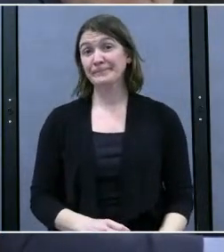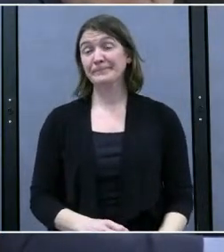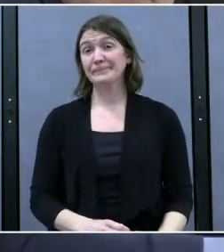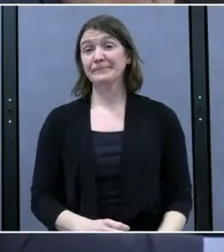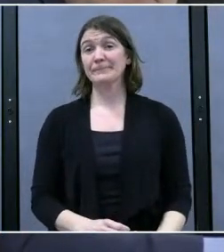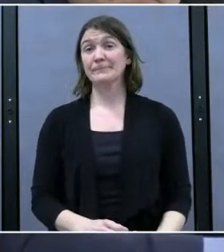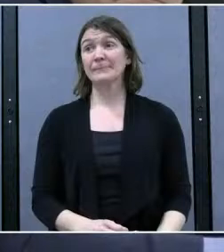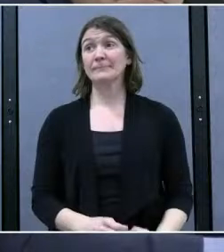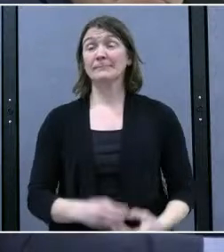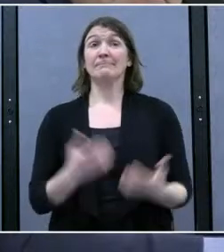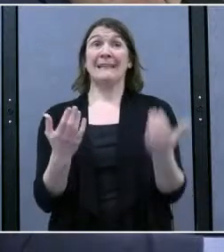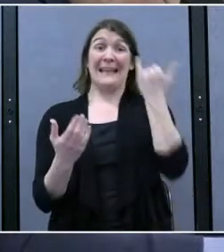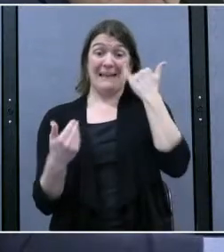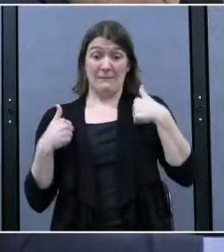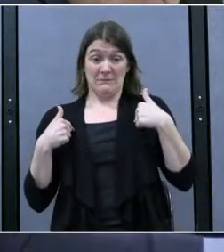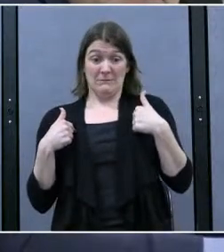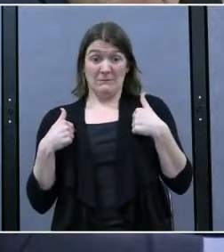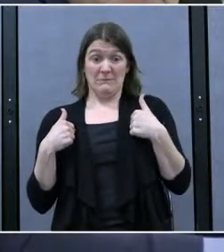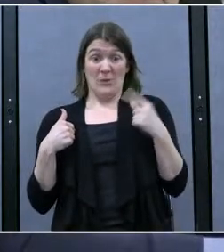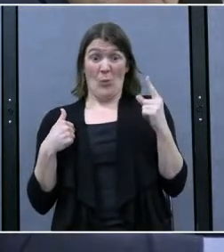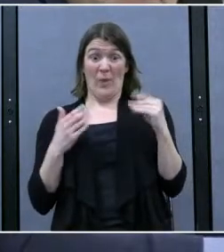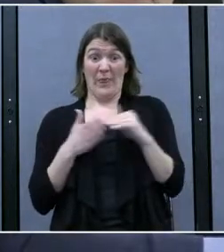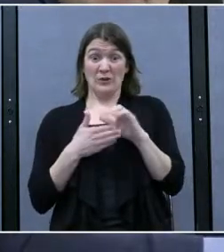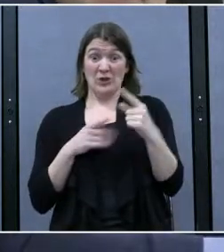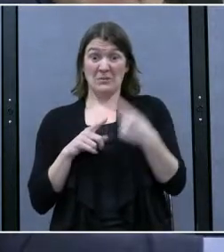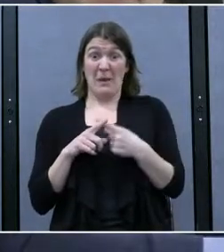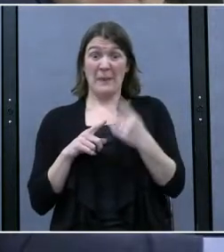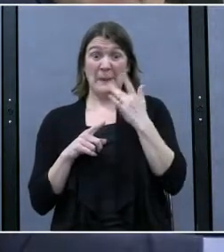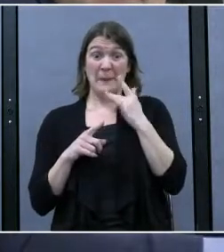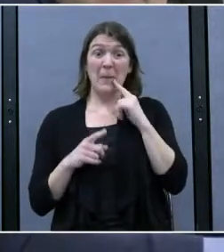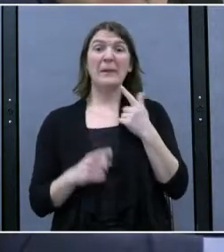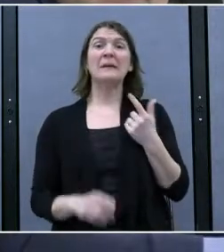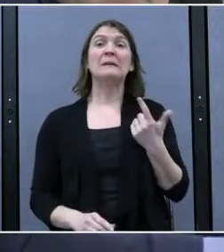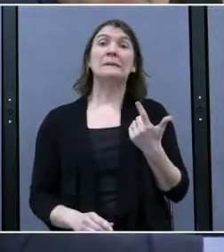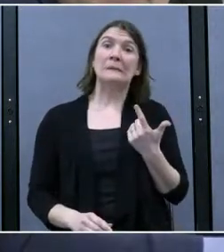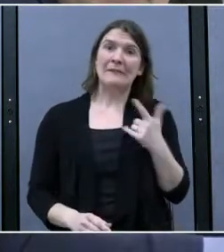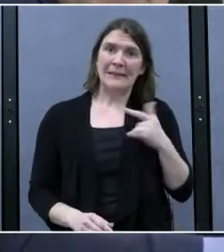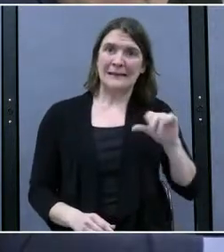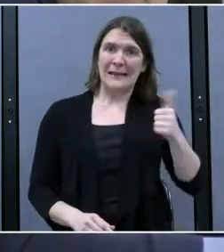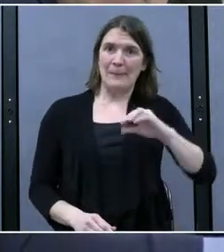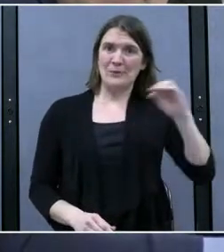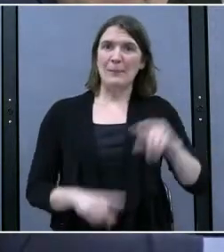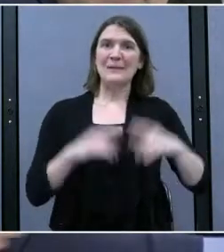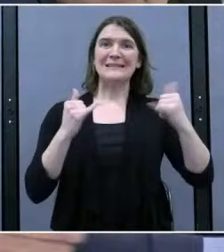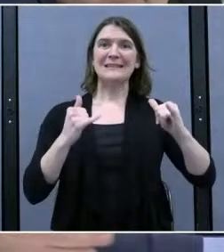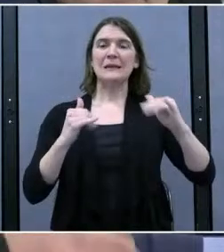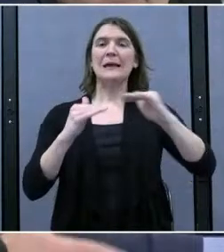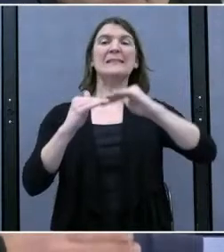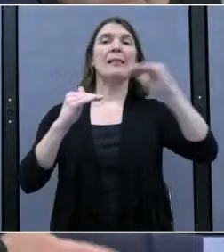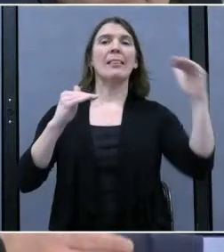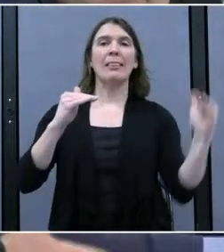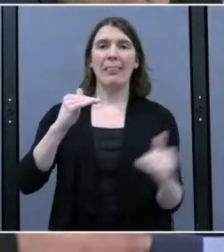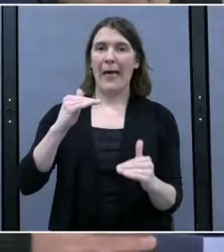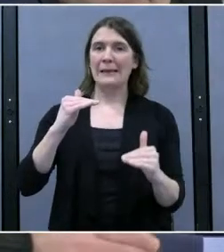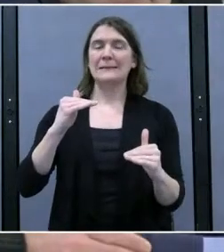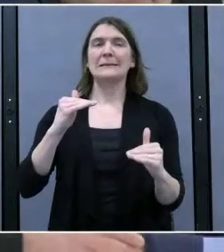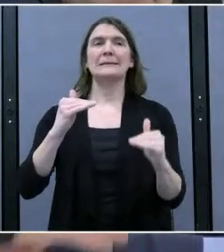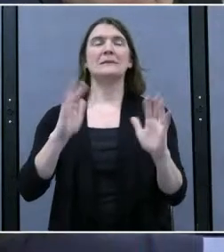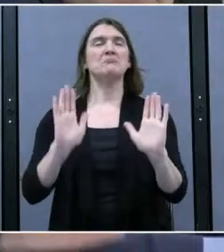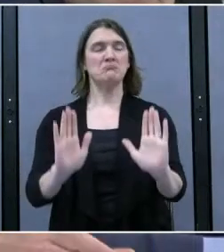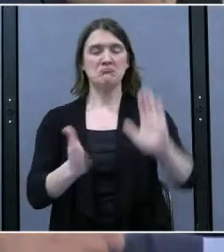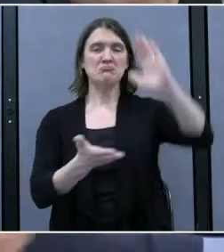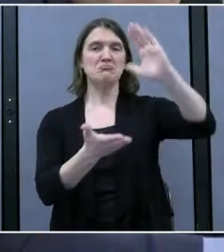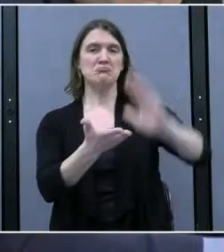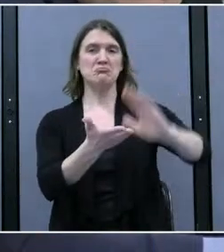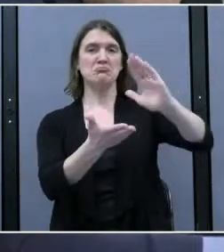And for somebody with, say, $1,000 a month, it might be more like, say, 10%, but even so, it's still far less in dollar value than the